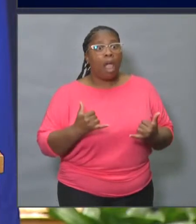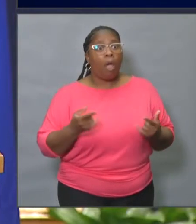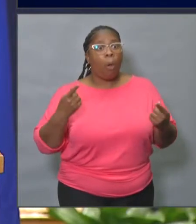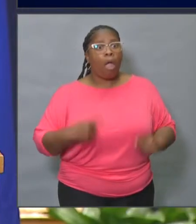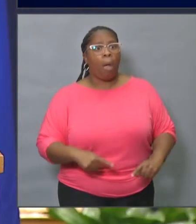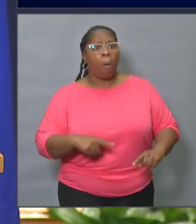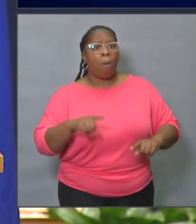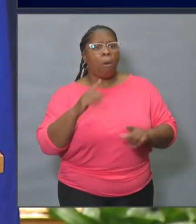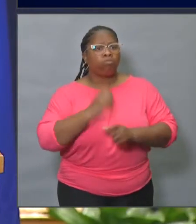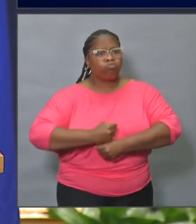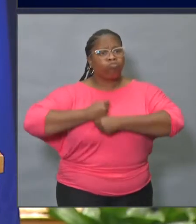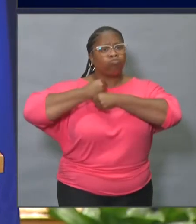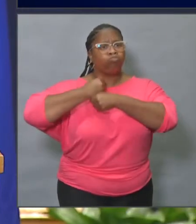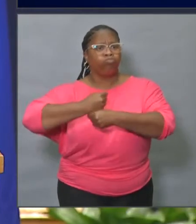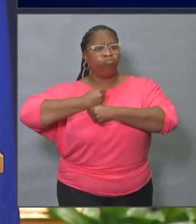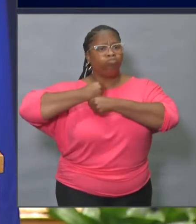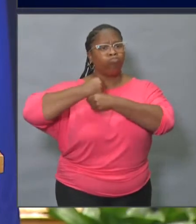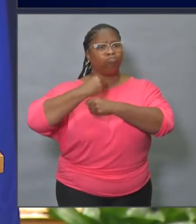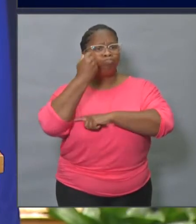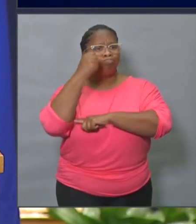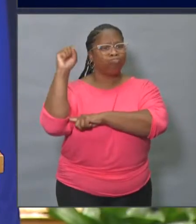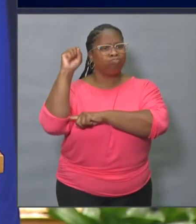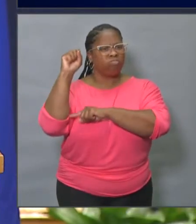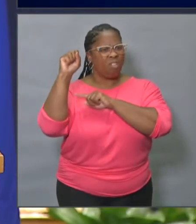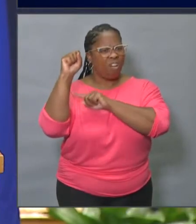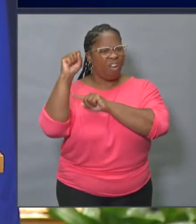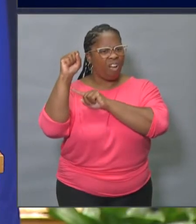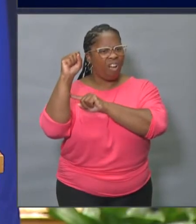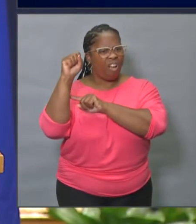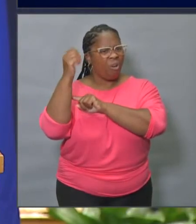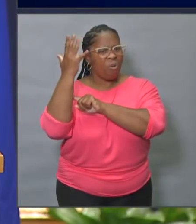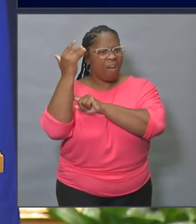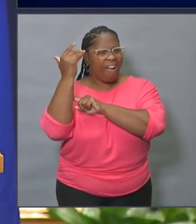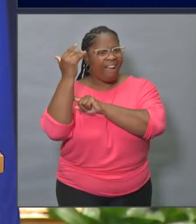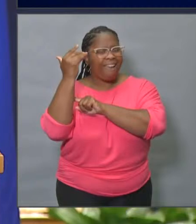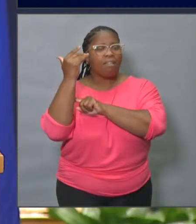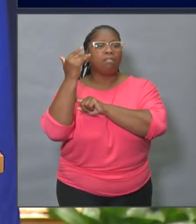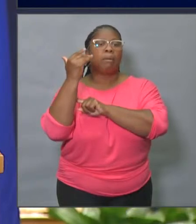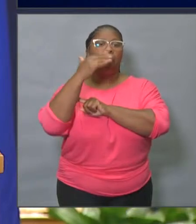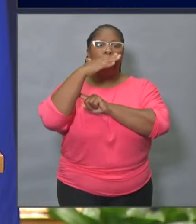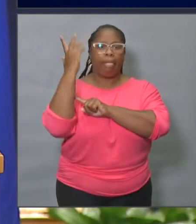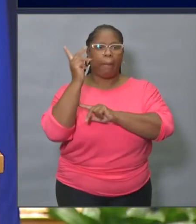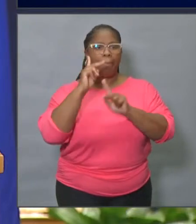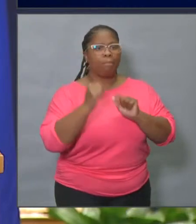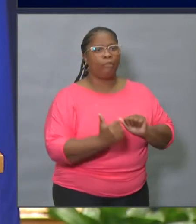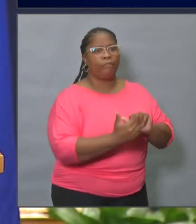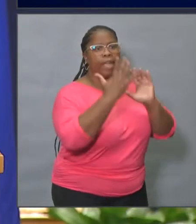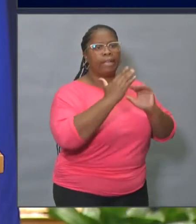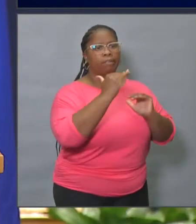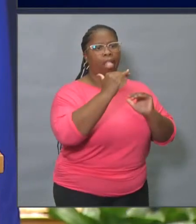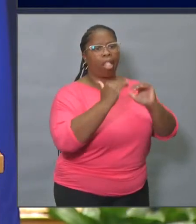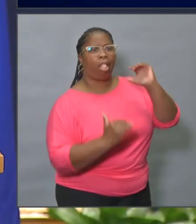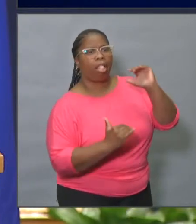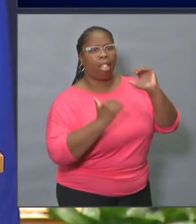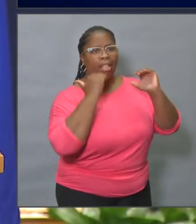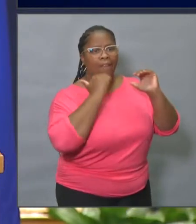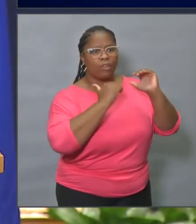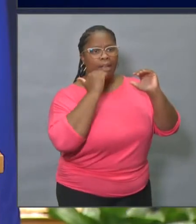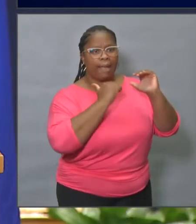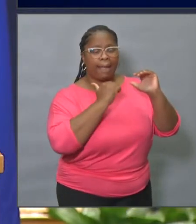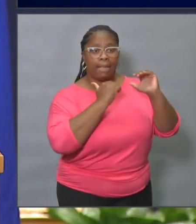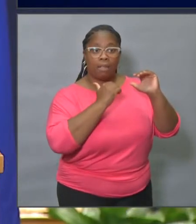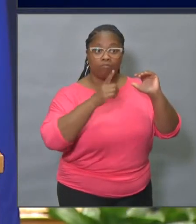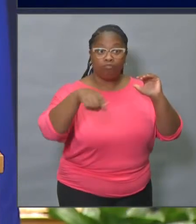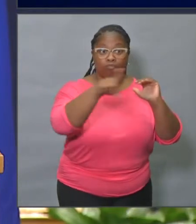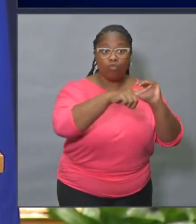to the injustices Black communities face every single day. I want to be clear that I stand with the peaceful protesters who are